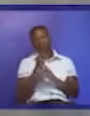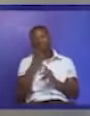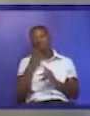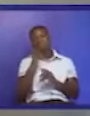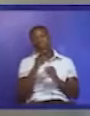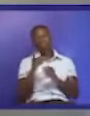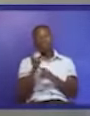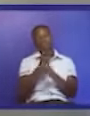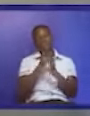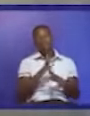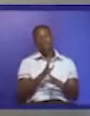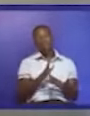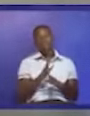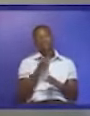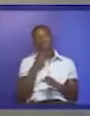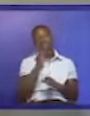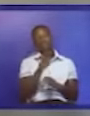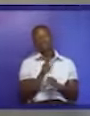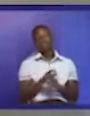watchers.